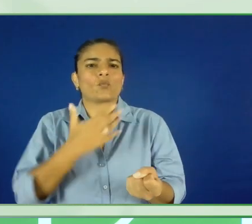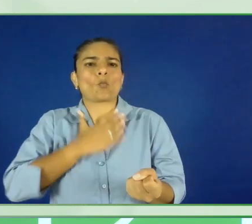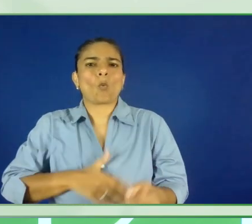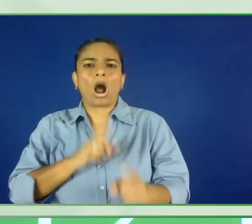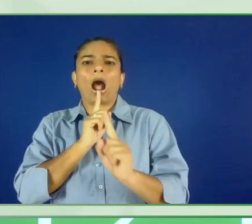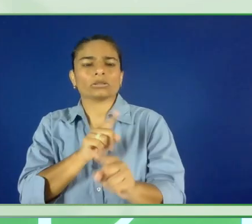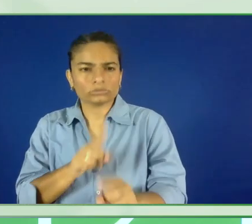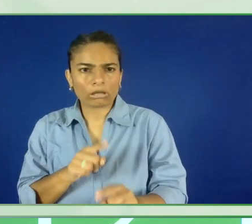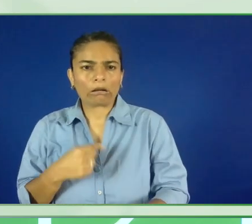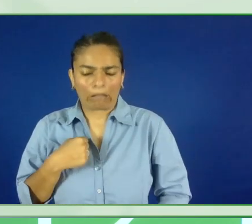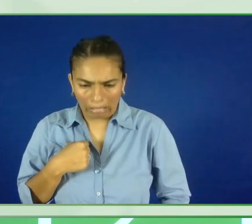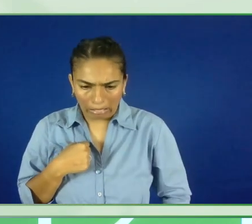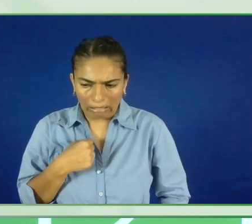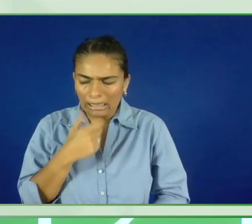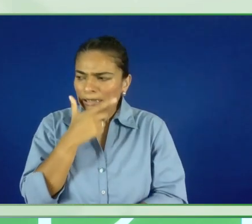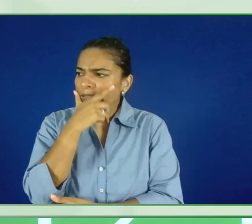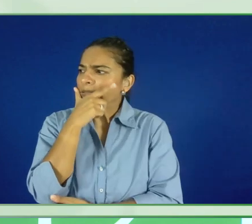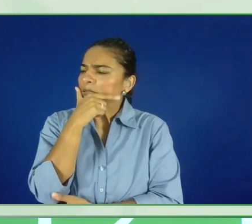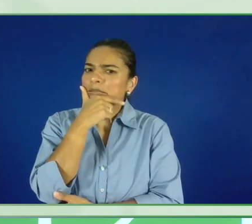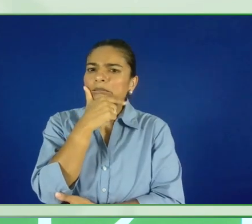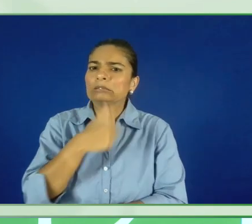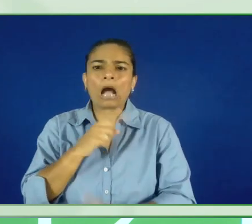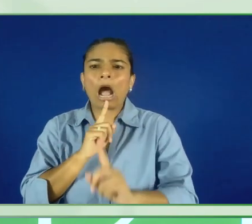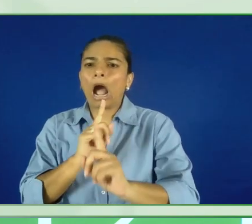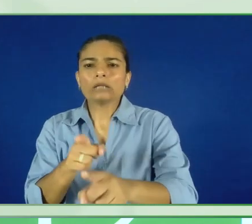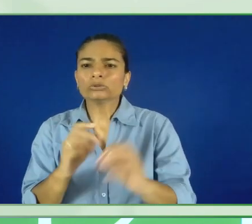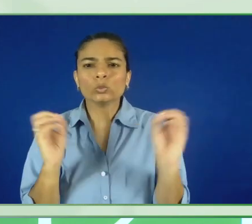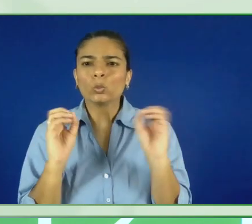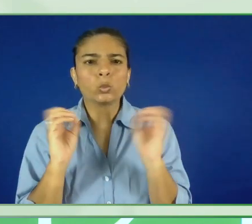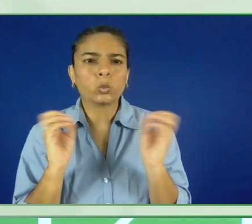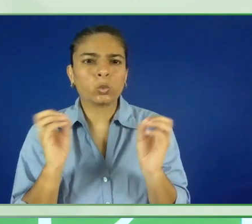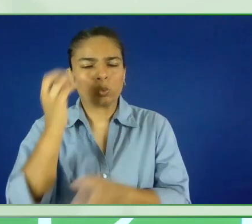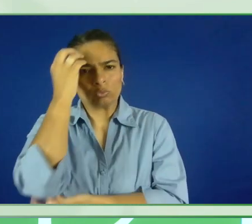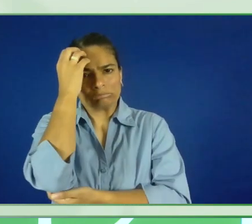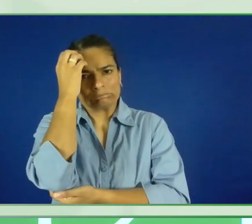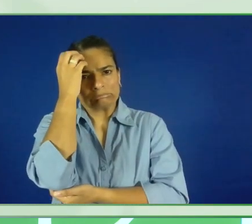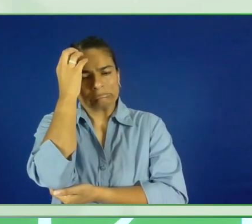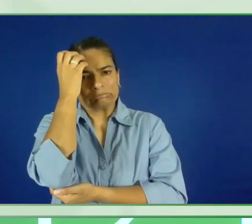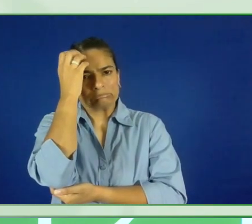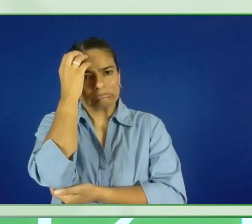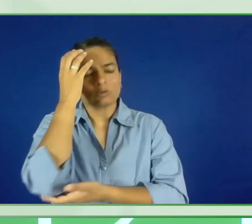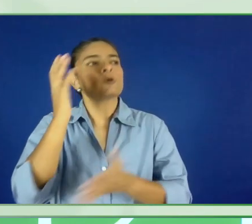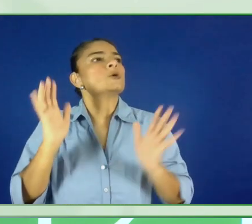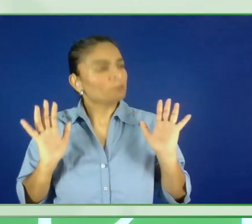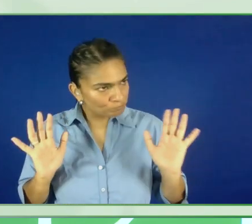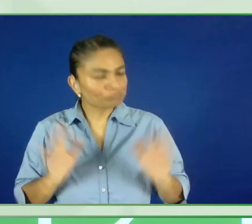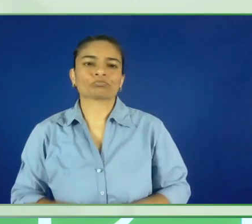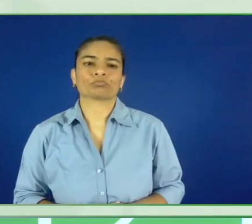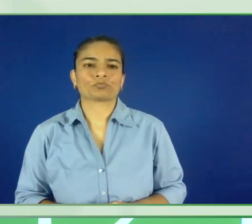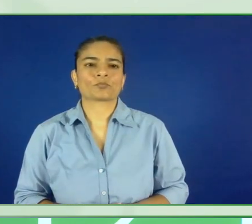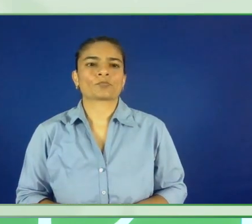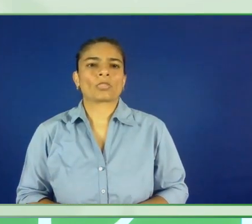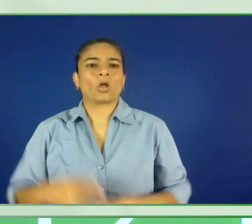So our answer was that, okay, we'll figure out to upload in the YouTube